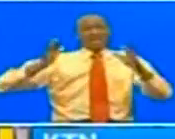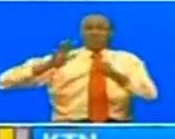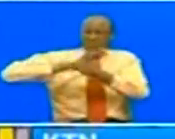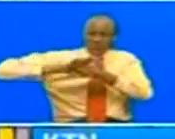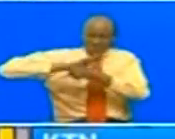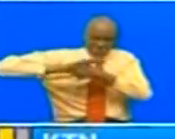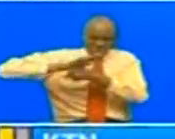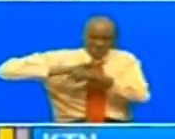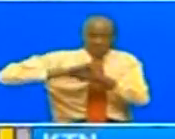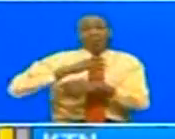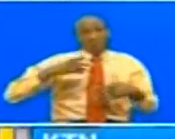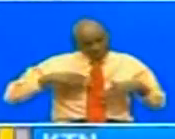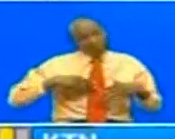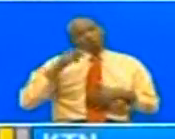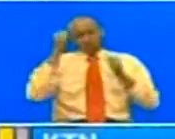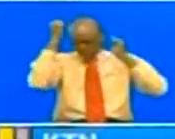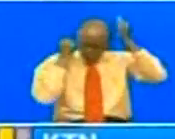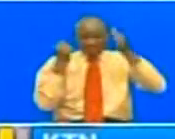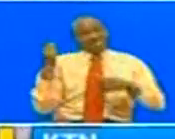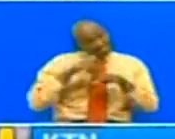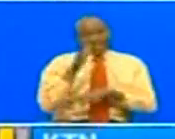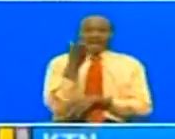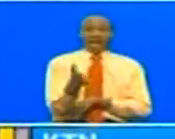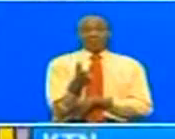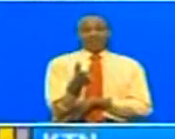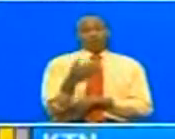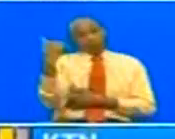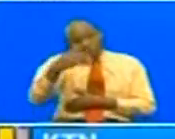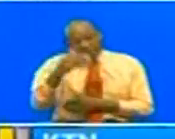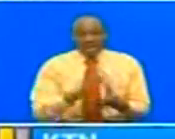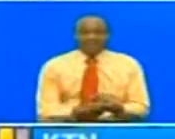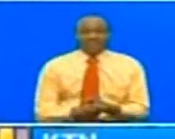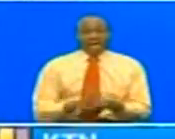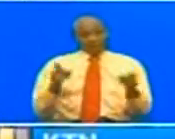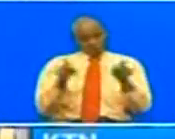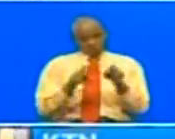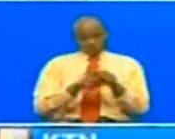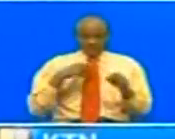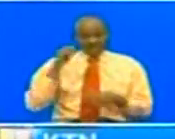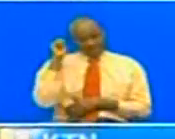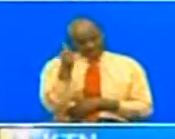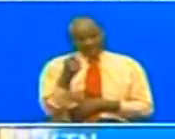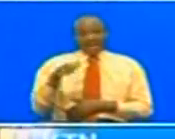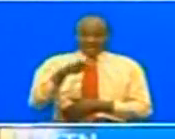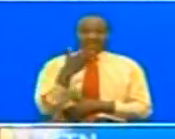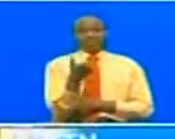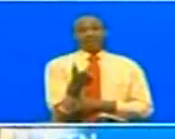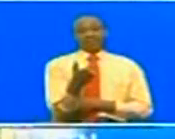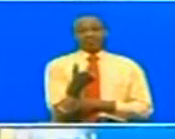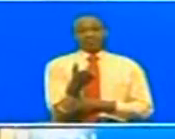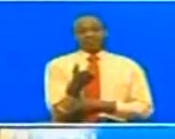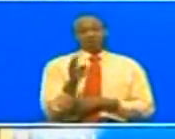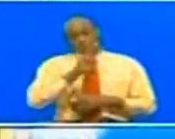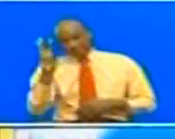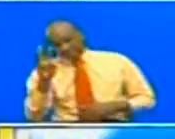of people, soldiers especially, along the borders, and especially in the Kenya area, go into Pokot,